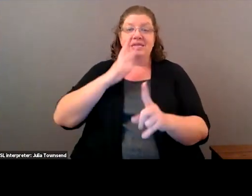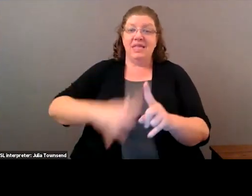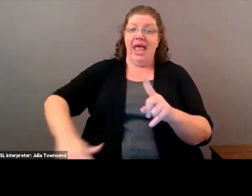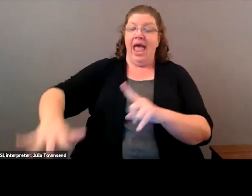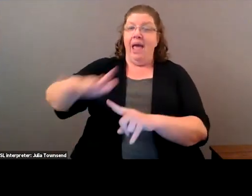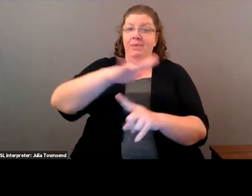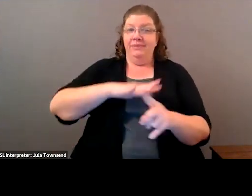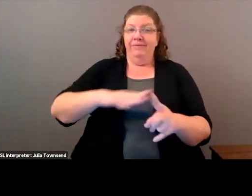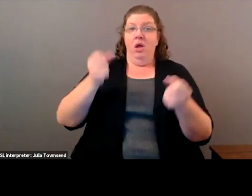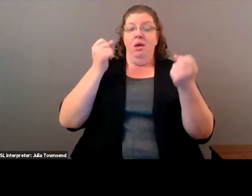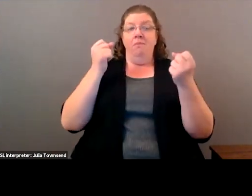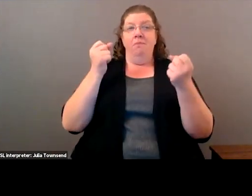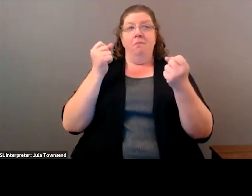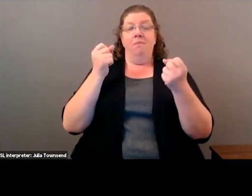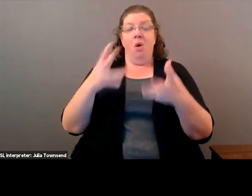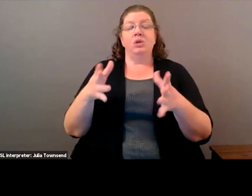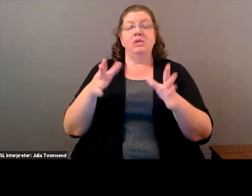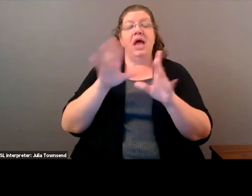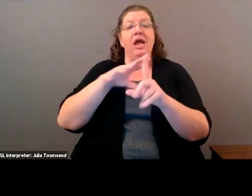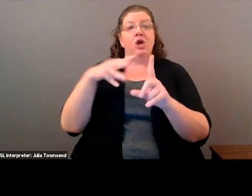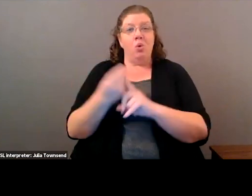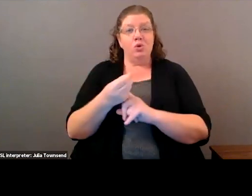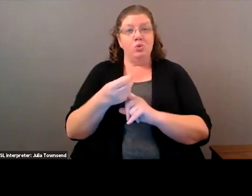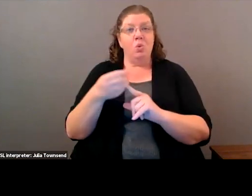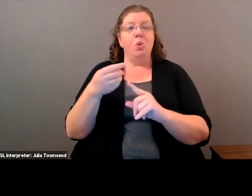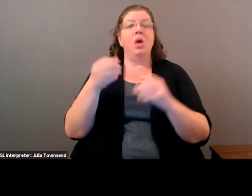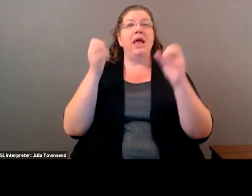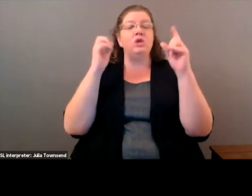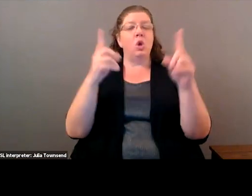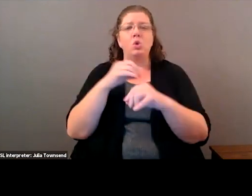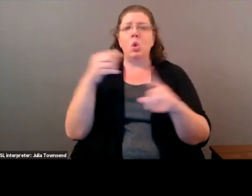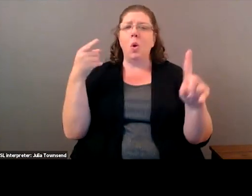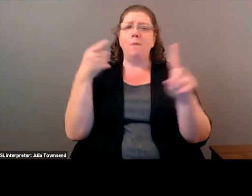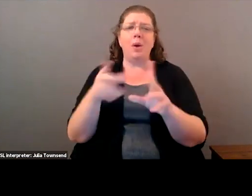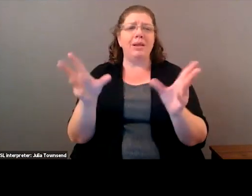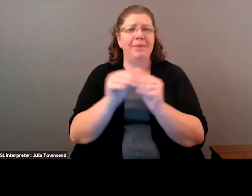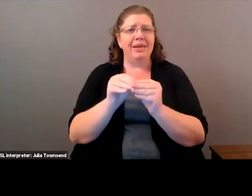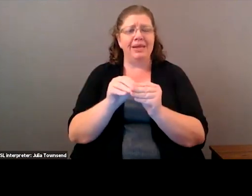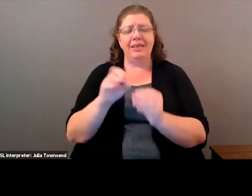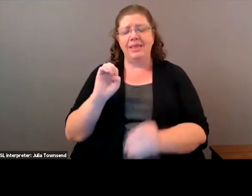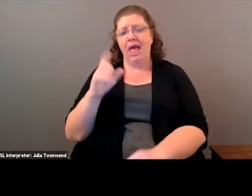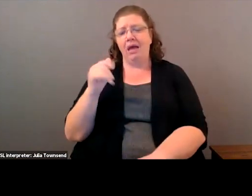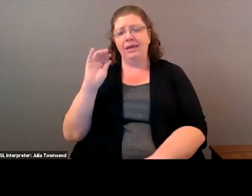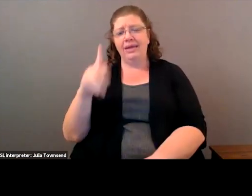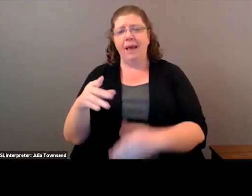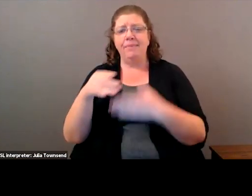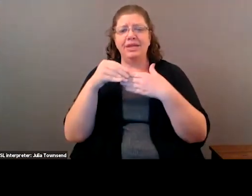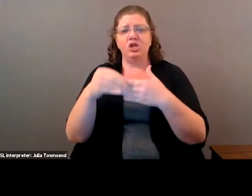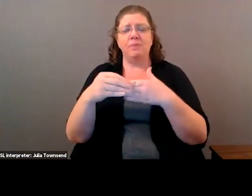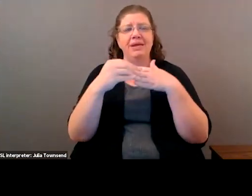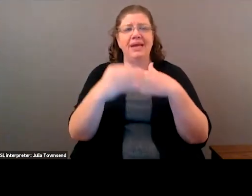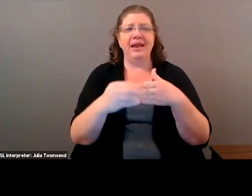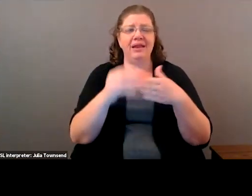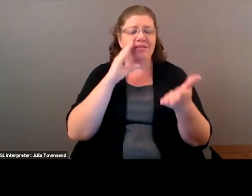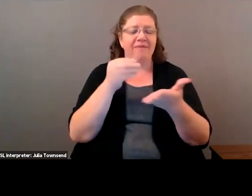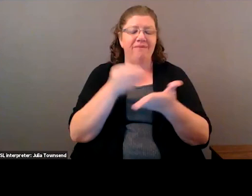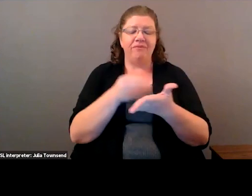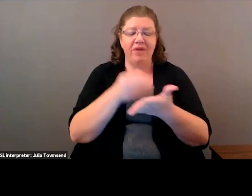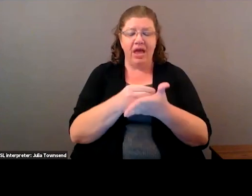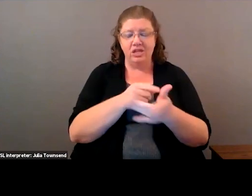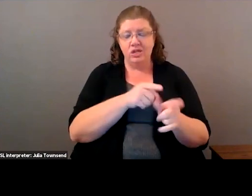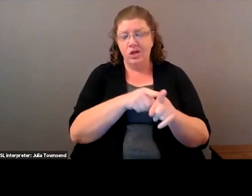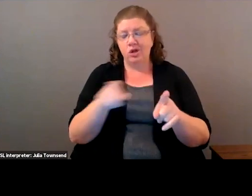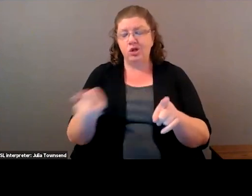multicultural education, then there's no point to these meetings because I feel as if LCAP leadership is guiding the LCAP funds toward the